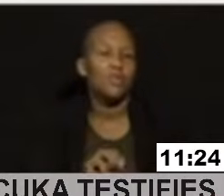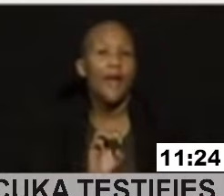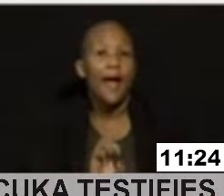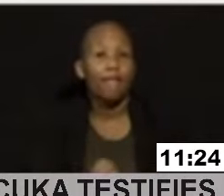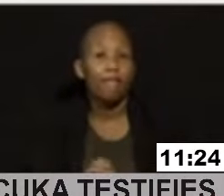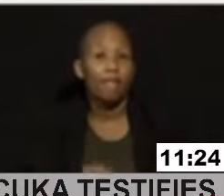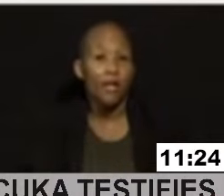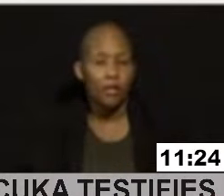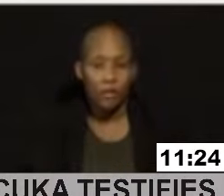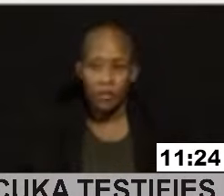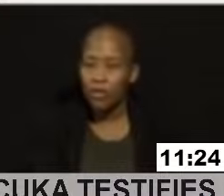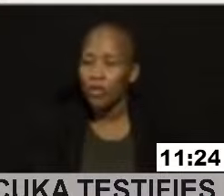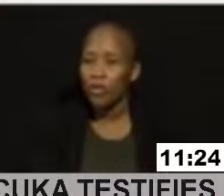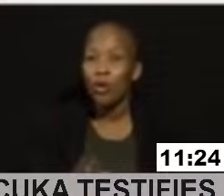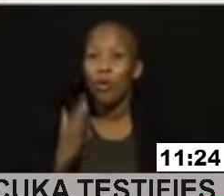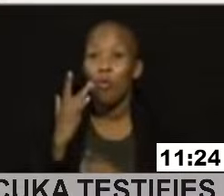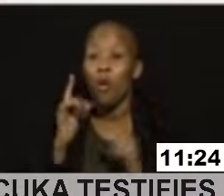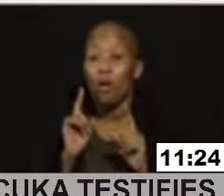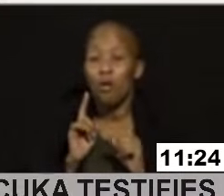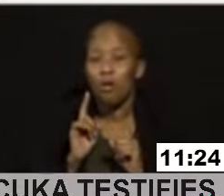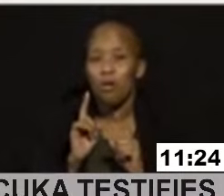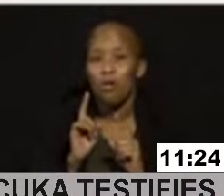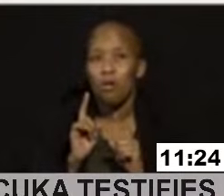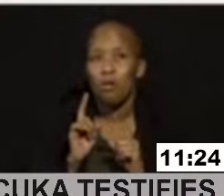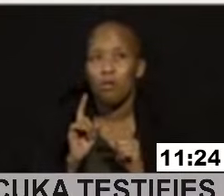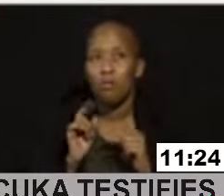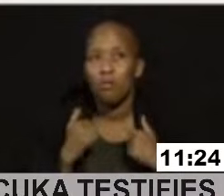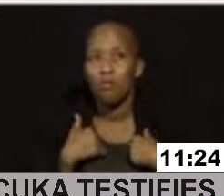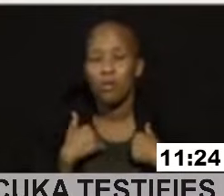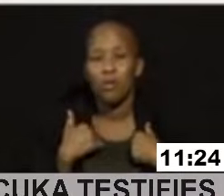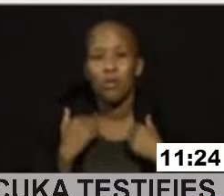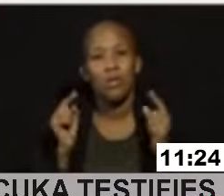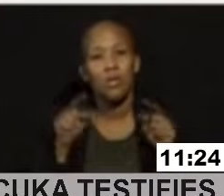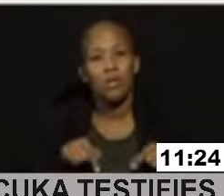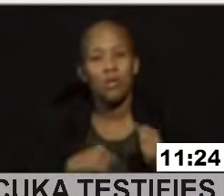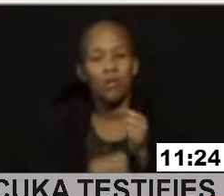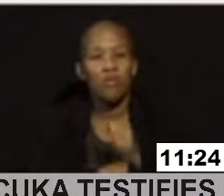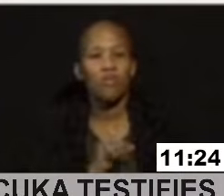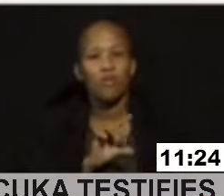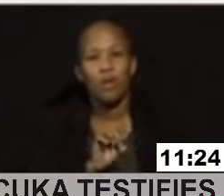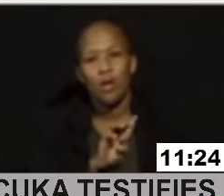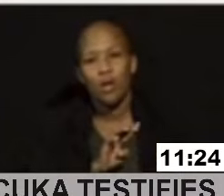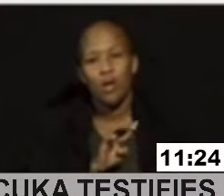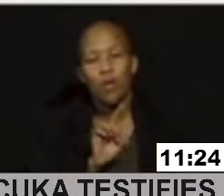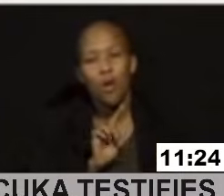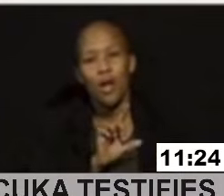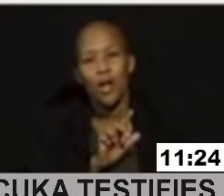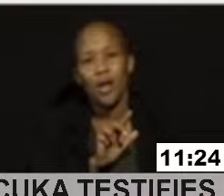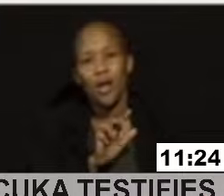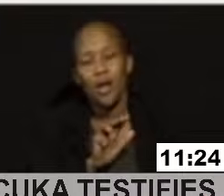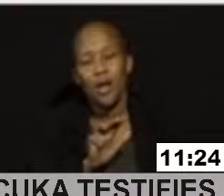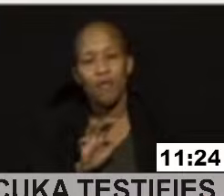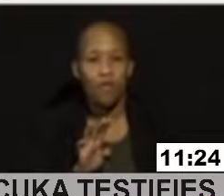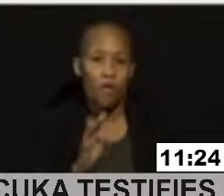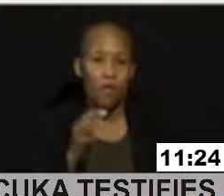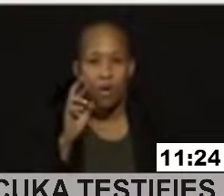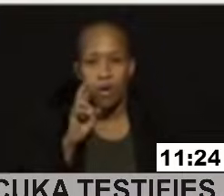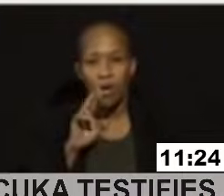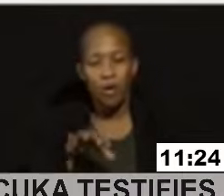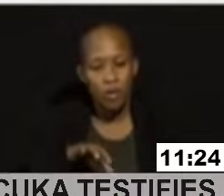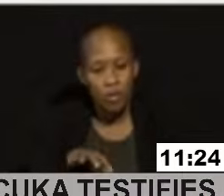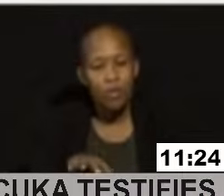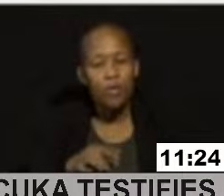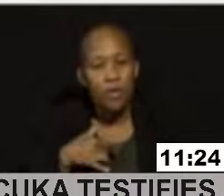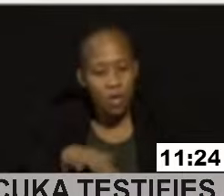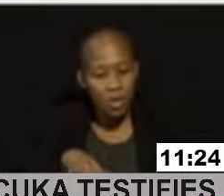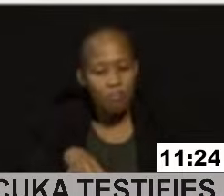When I was in government, when we came into office in 1994, it's a matter of public record that we inherited a country that was